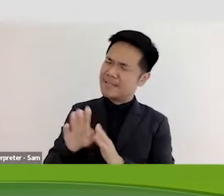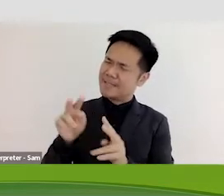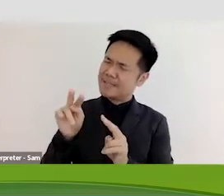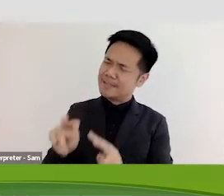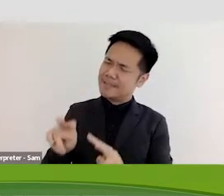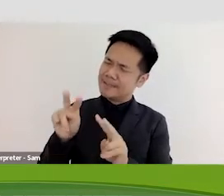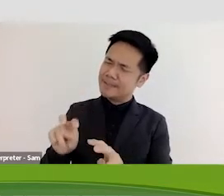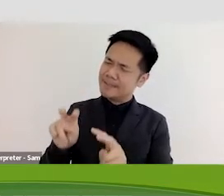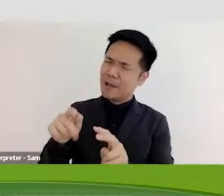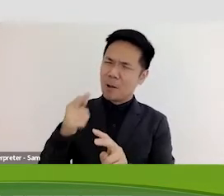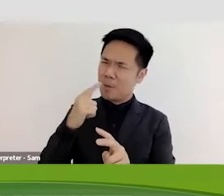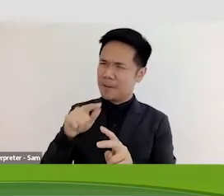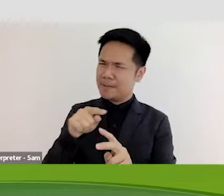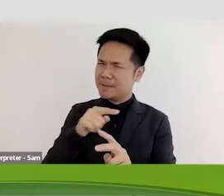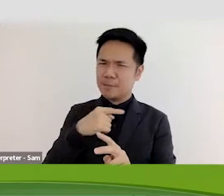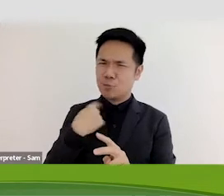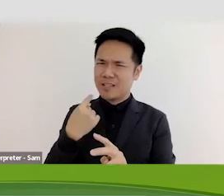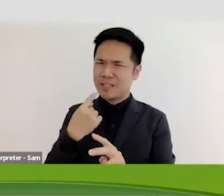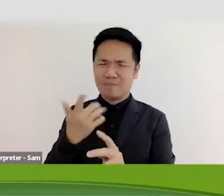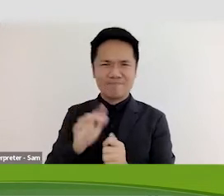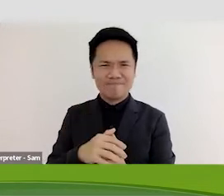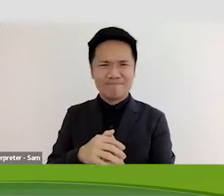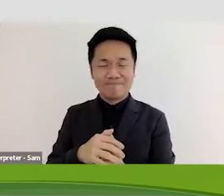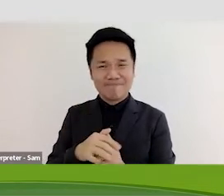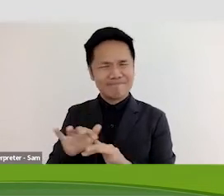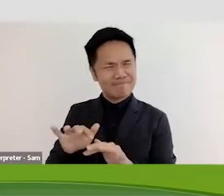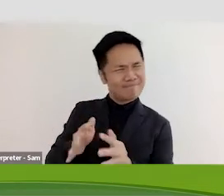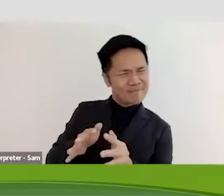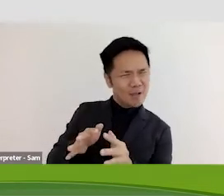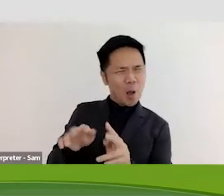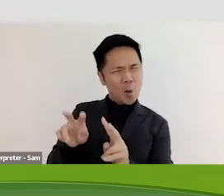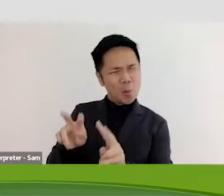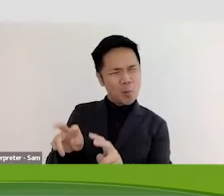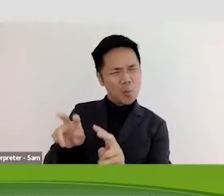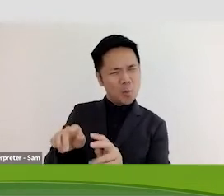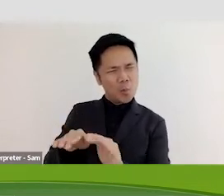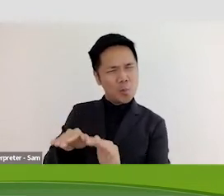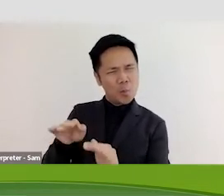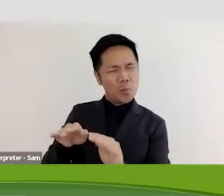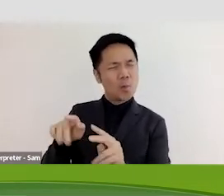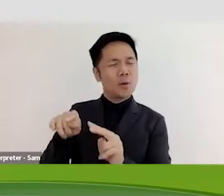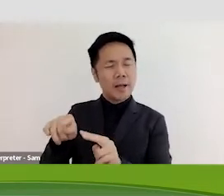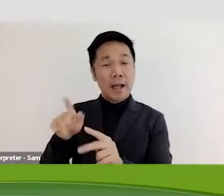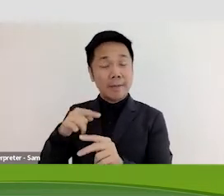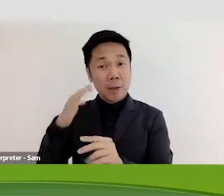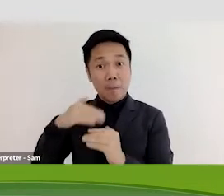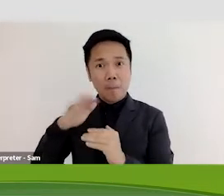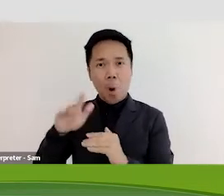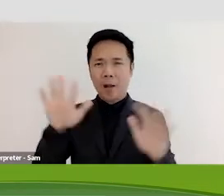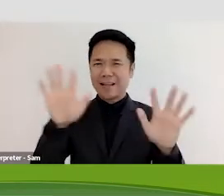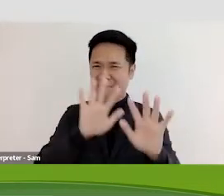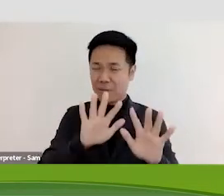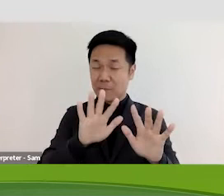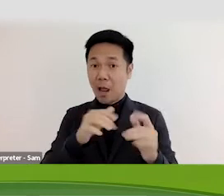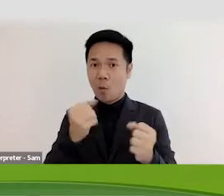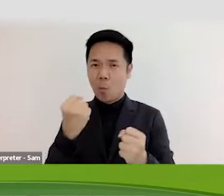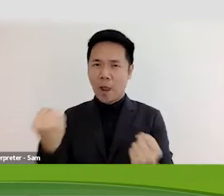implement gender responsive and environmental, climate and environmental